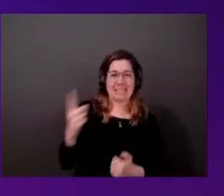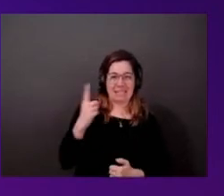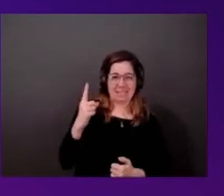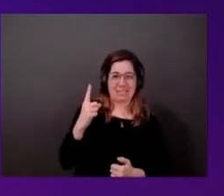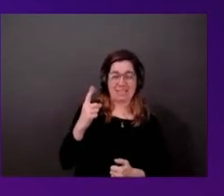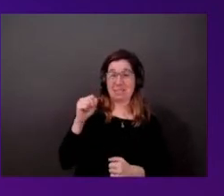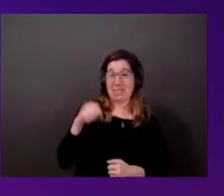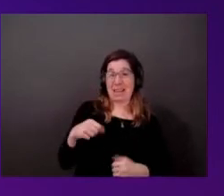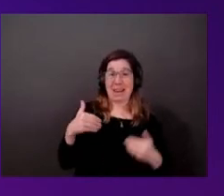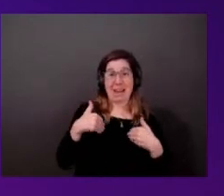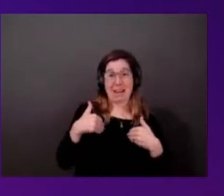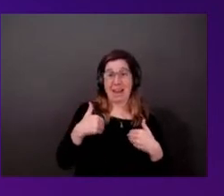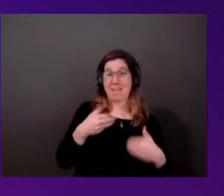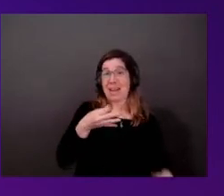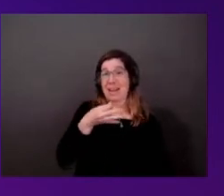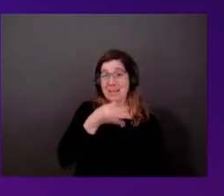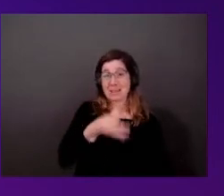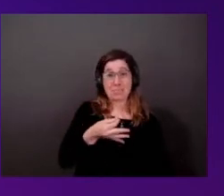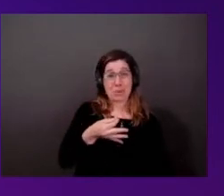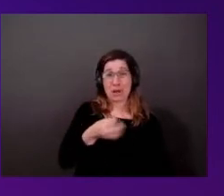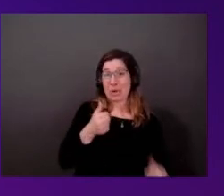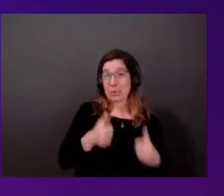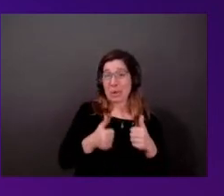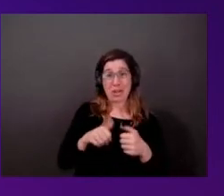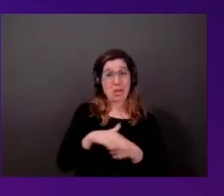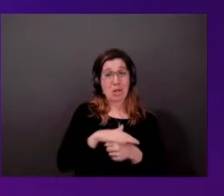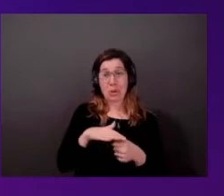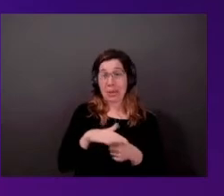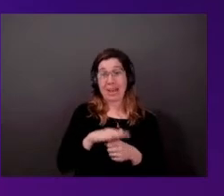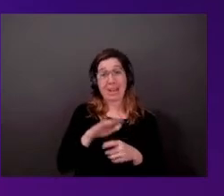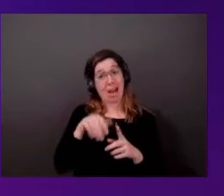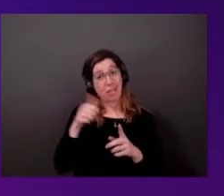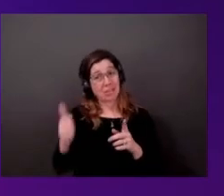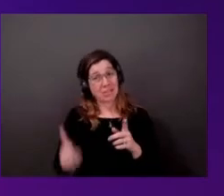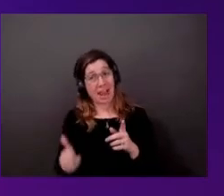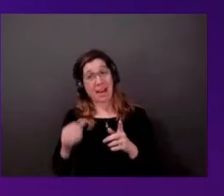experts, whether they're located just on the other side of the factory or somewhere different,